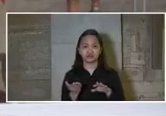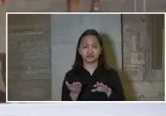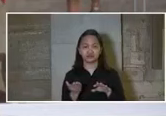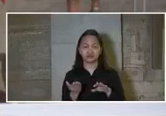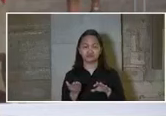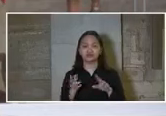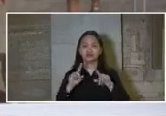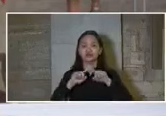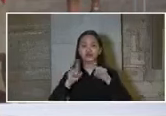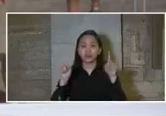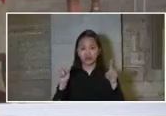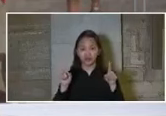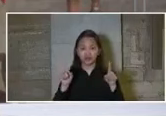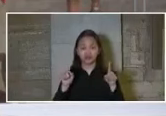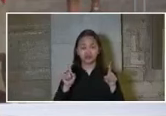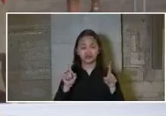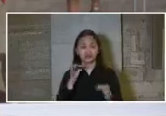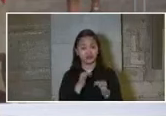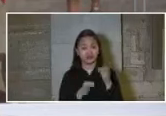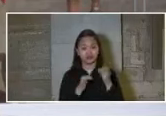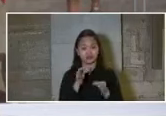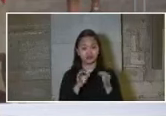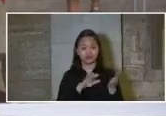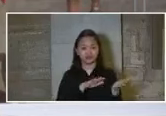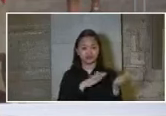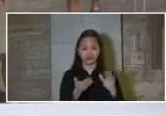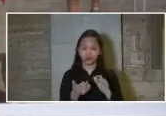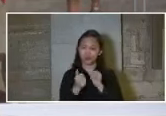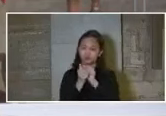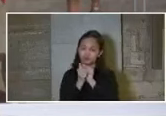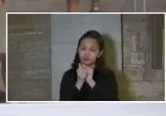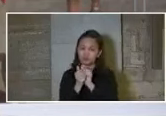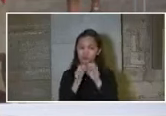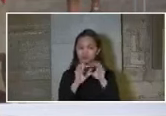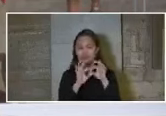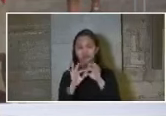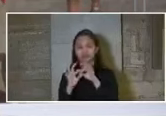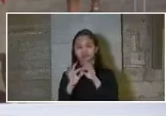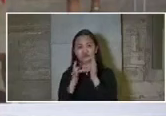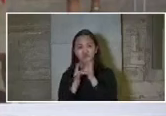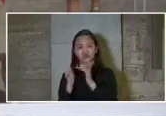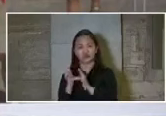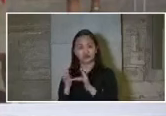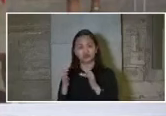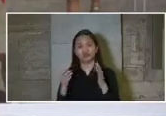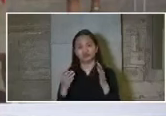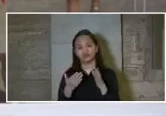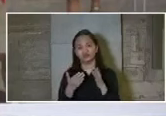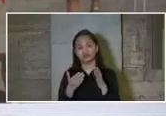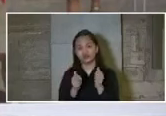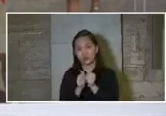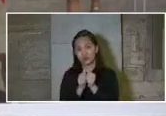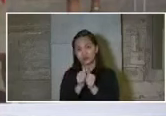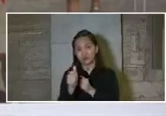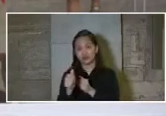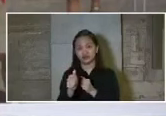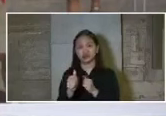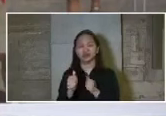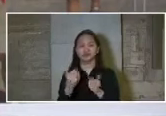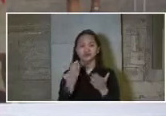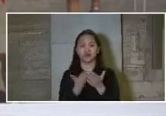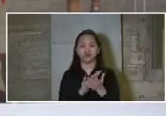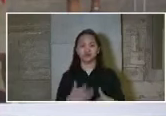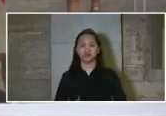But death with Jesus means passing over to new life.